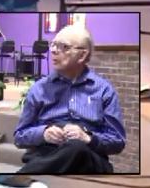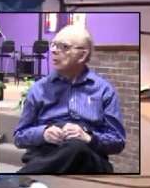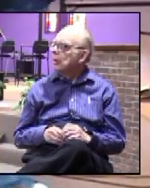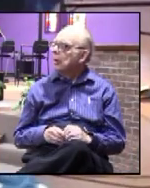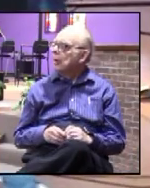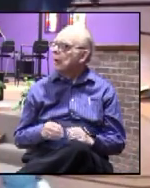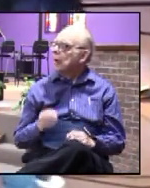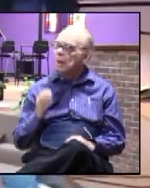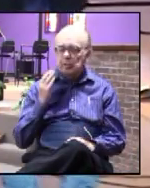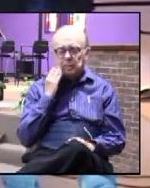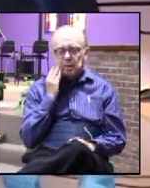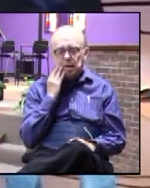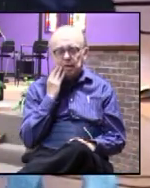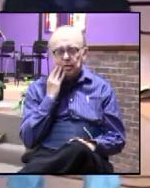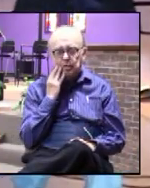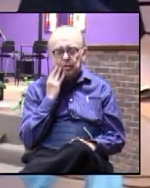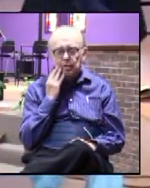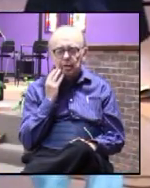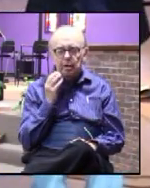I knew the stations.